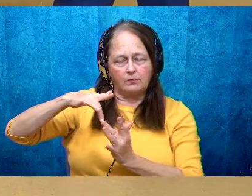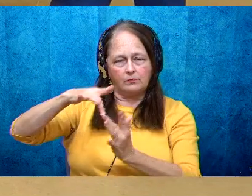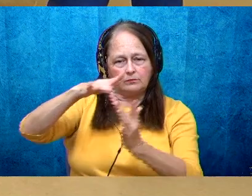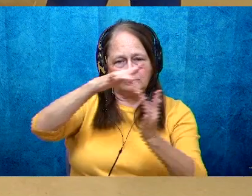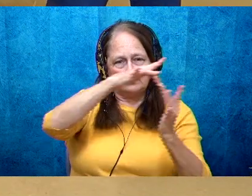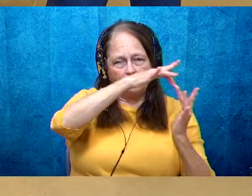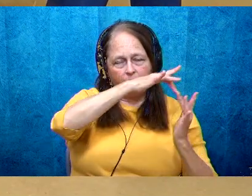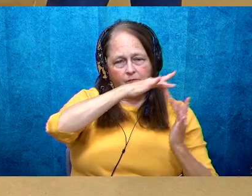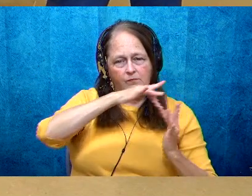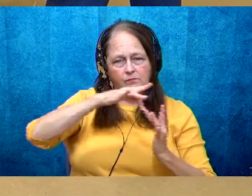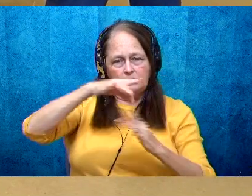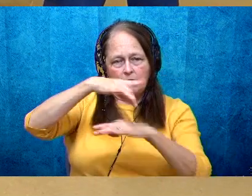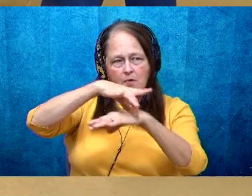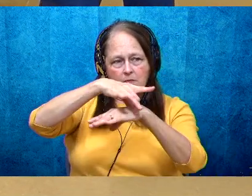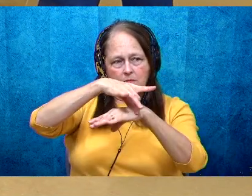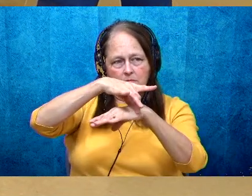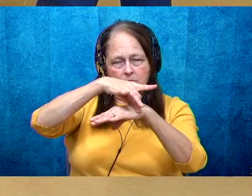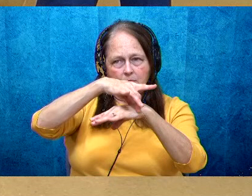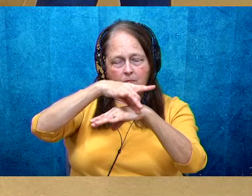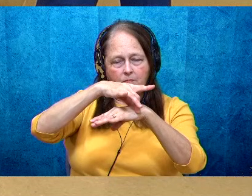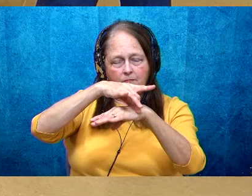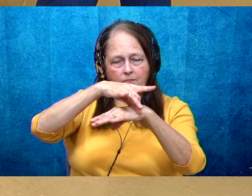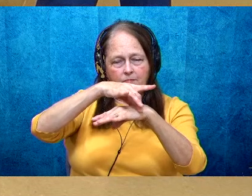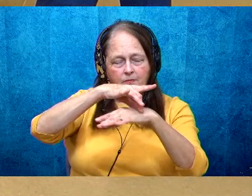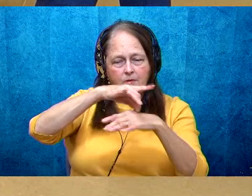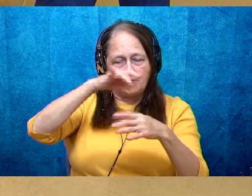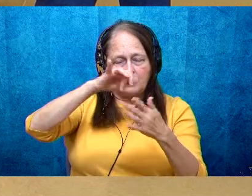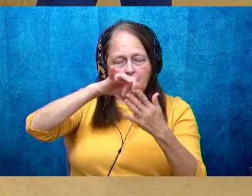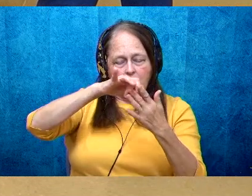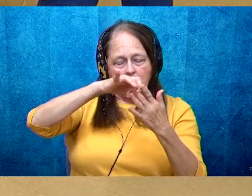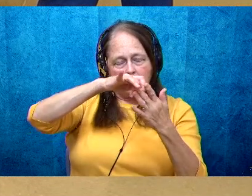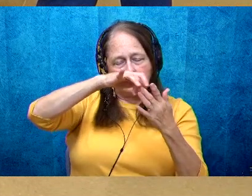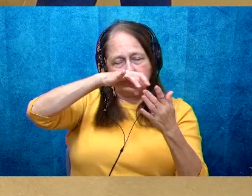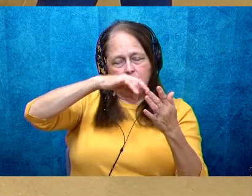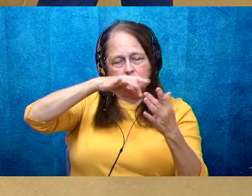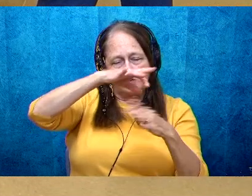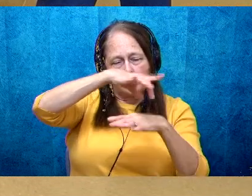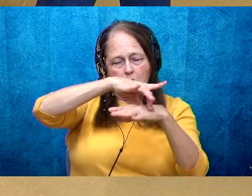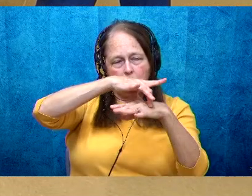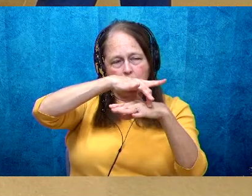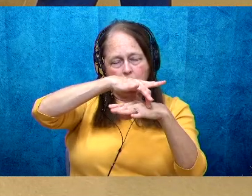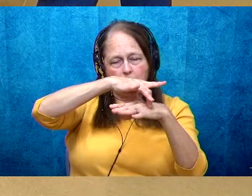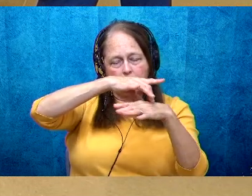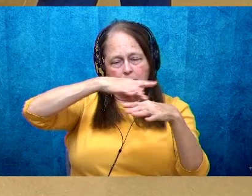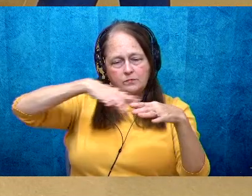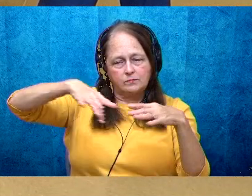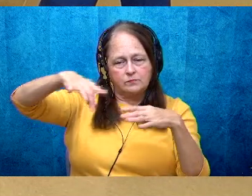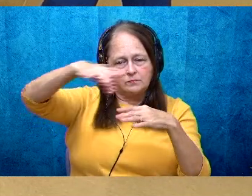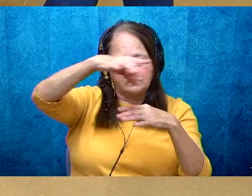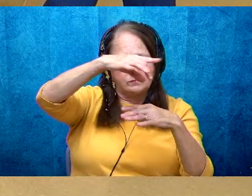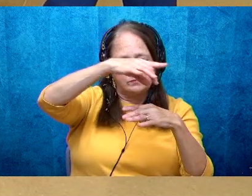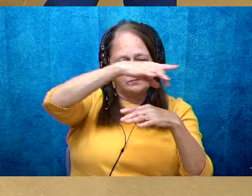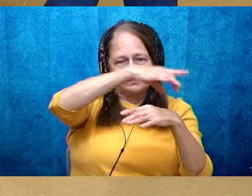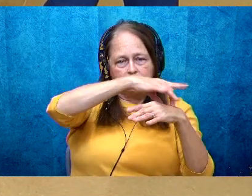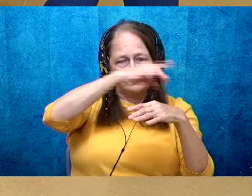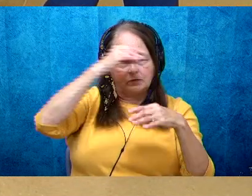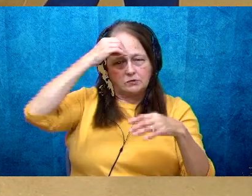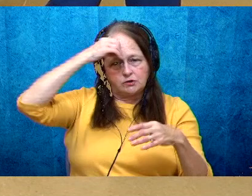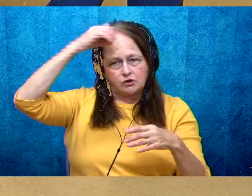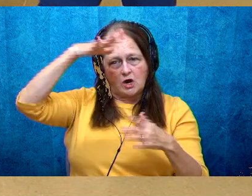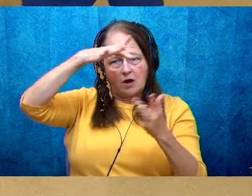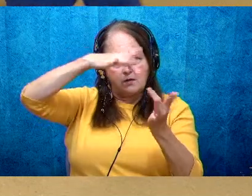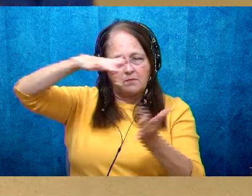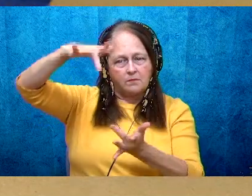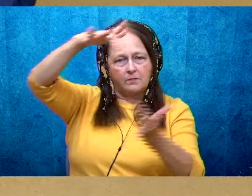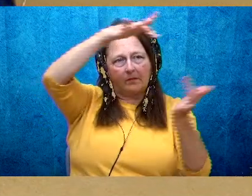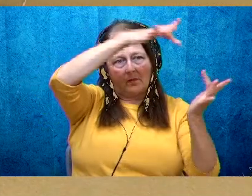So the Earth is rotating, but then it's also revolving around the sun. I want you to notice something,